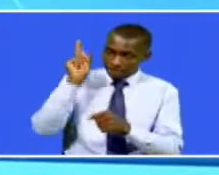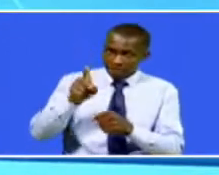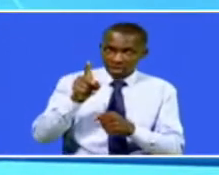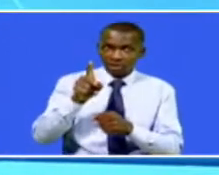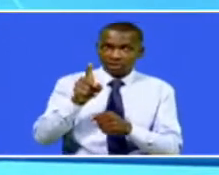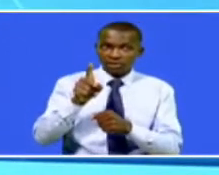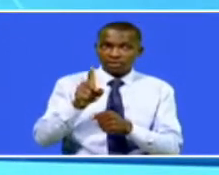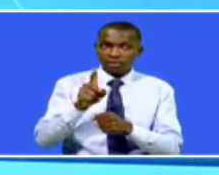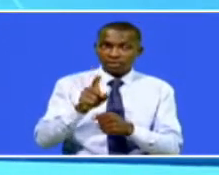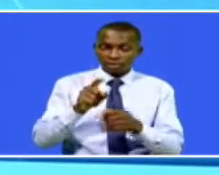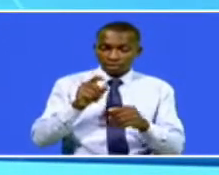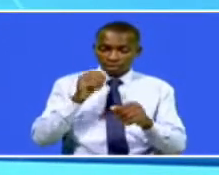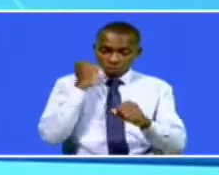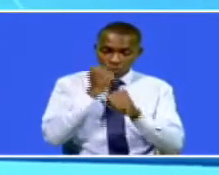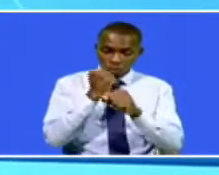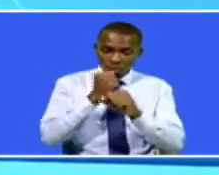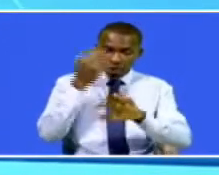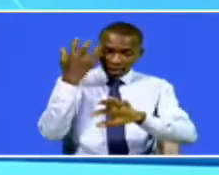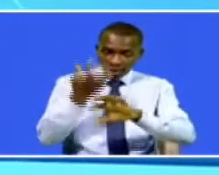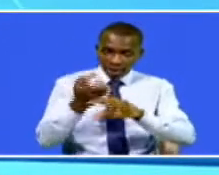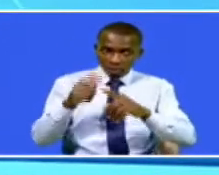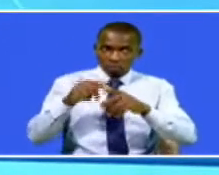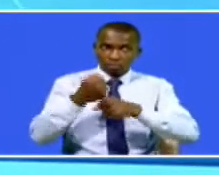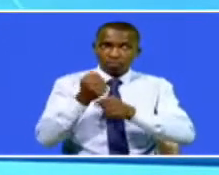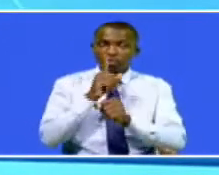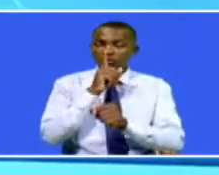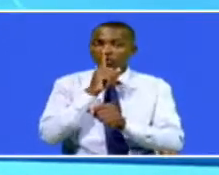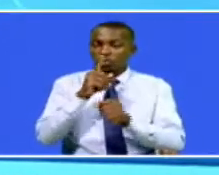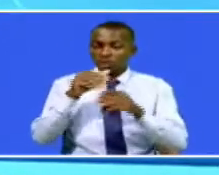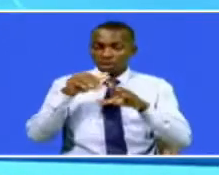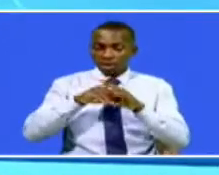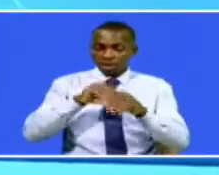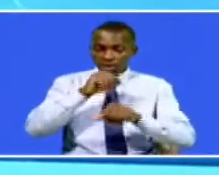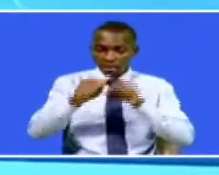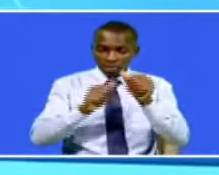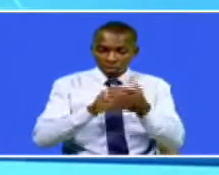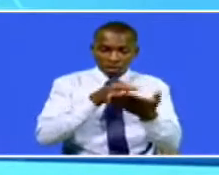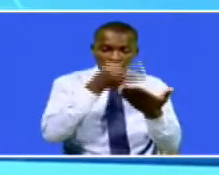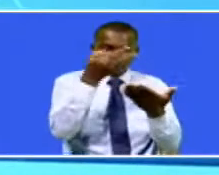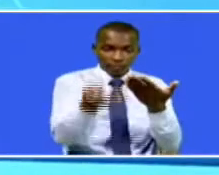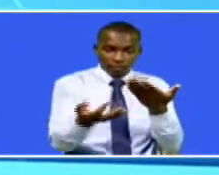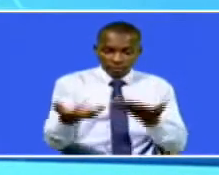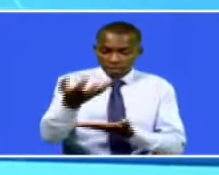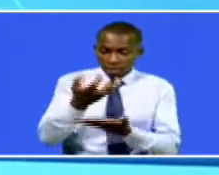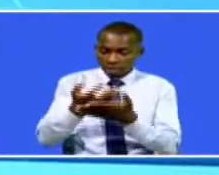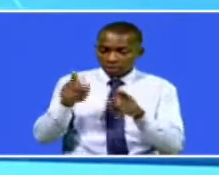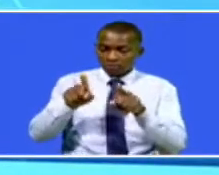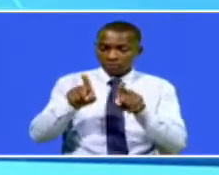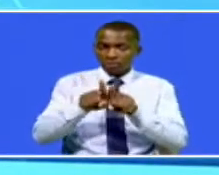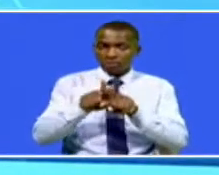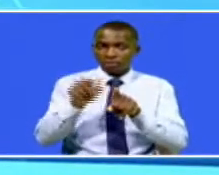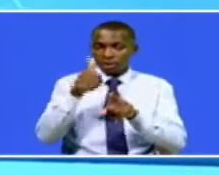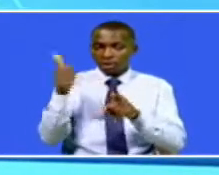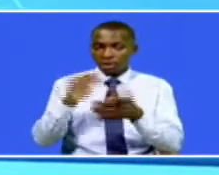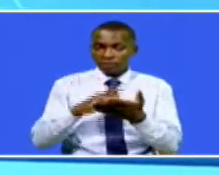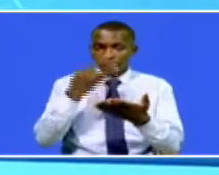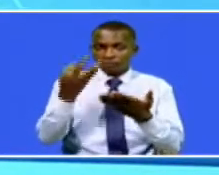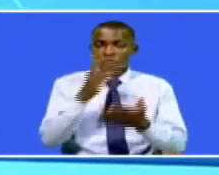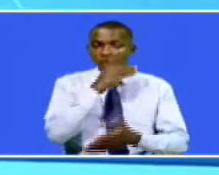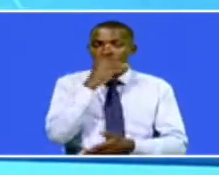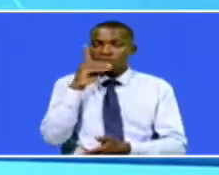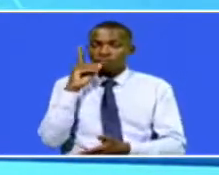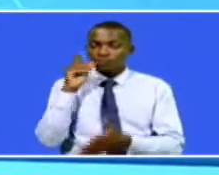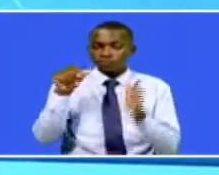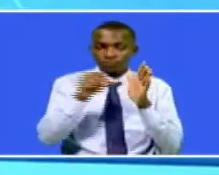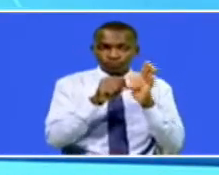into action to address, among other issues, the ailing economy and the prevailing drought crisis. They include Treasury